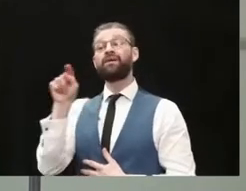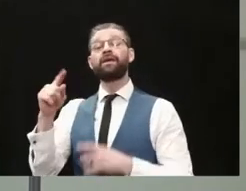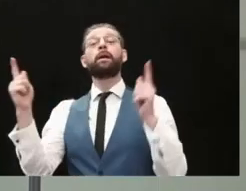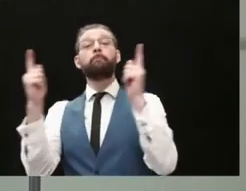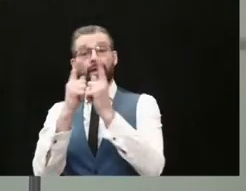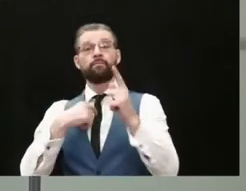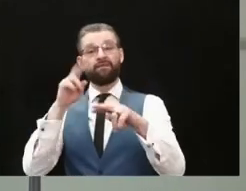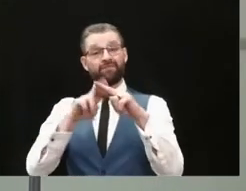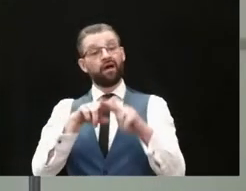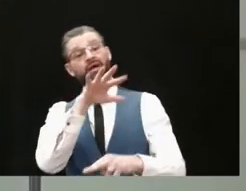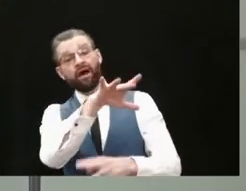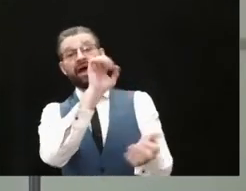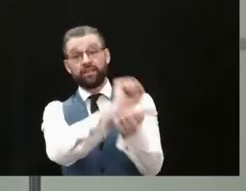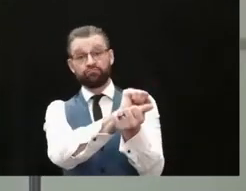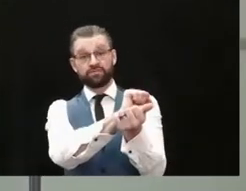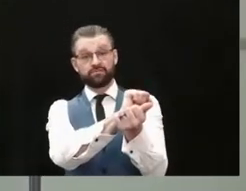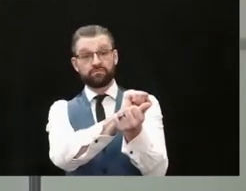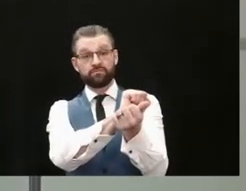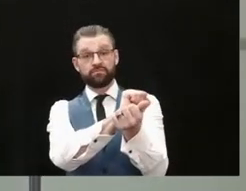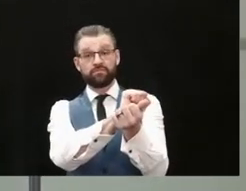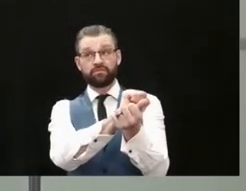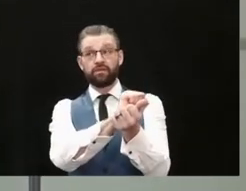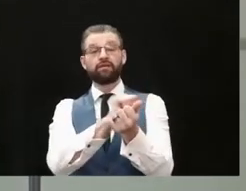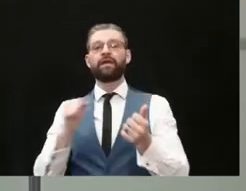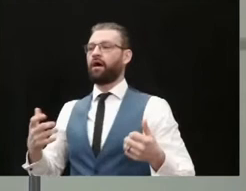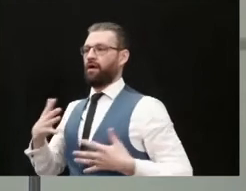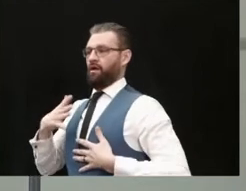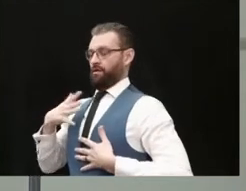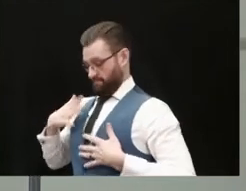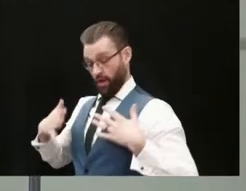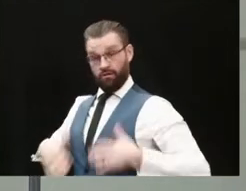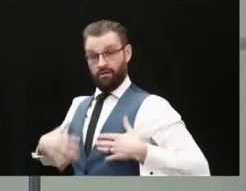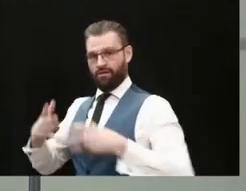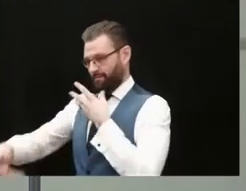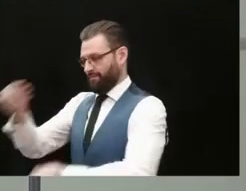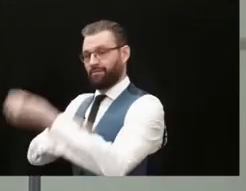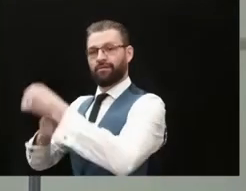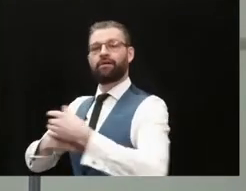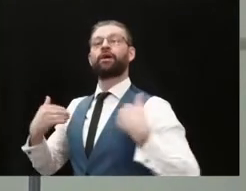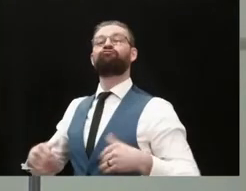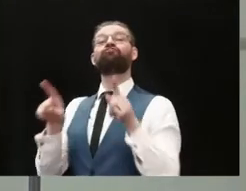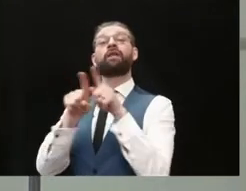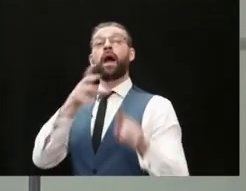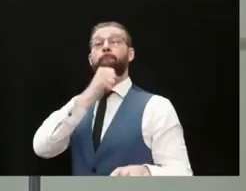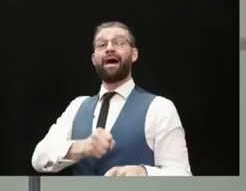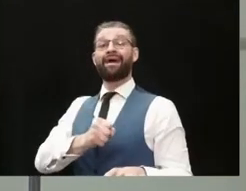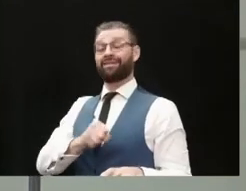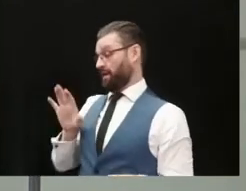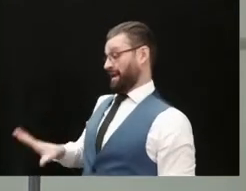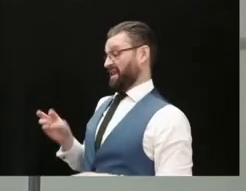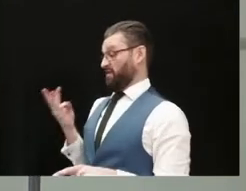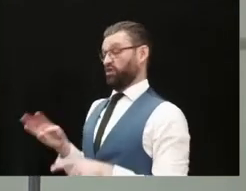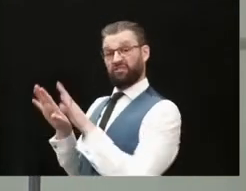father in the prison, having changed places with one of the cleaners and had gone in there disguised as a man, leaving three children